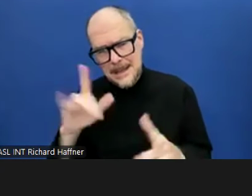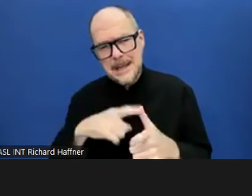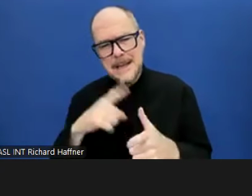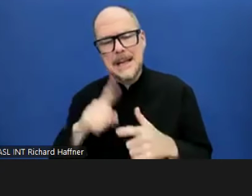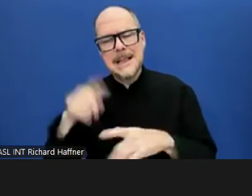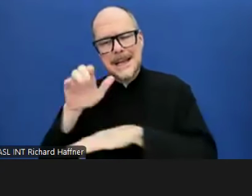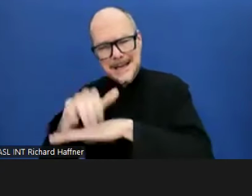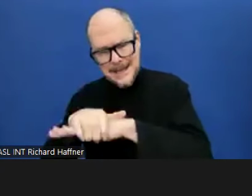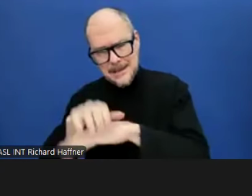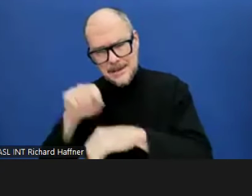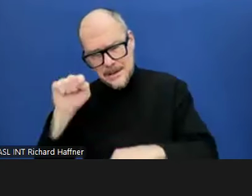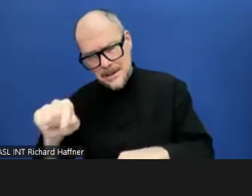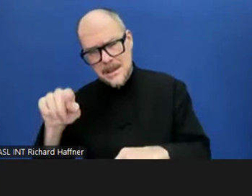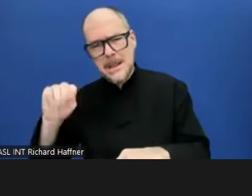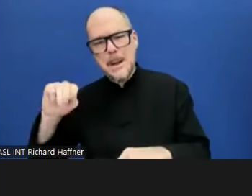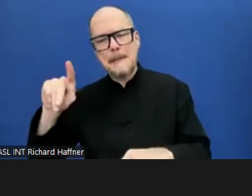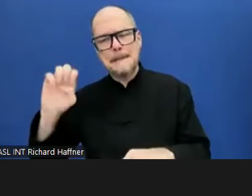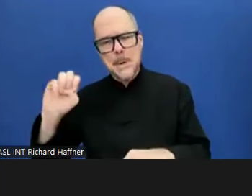audio.